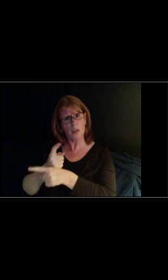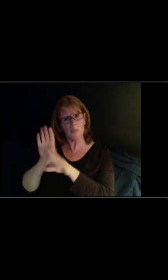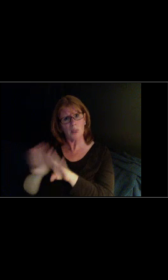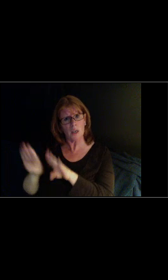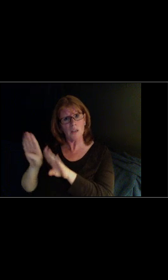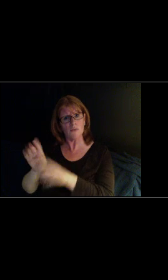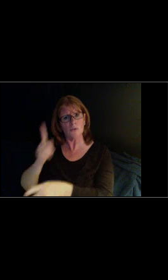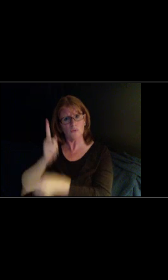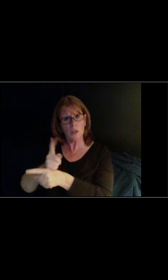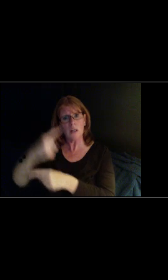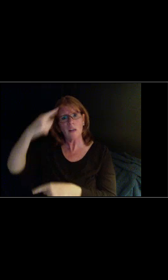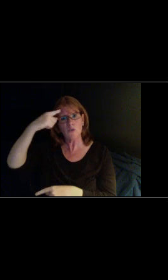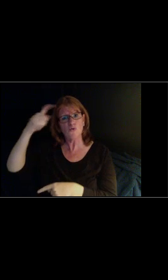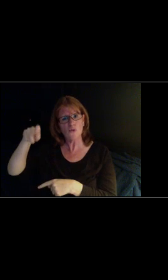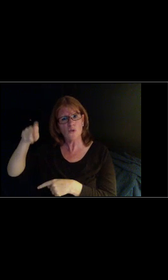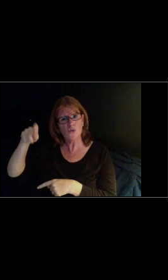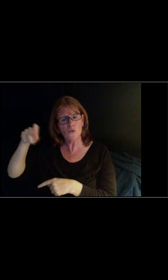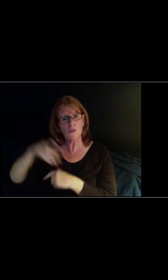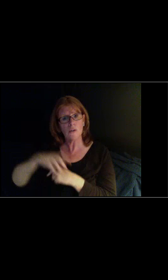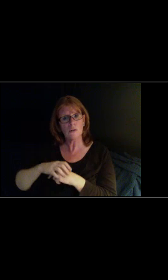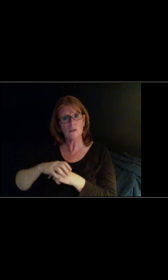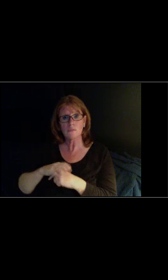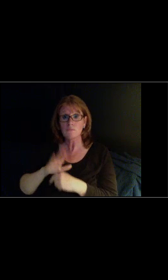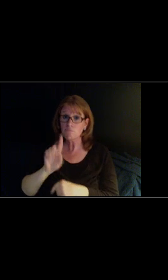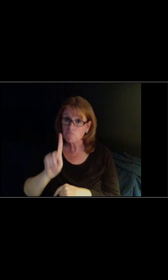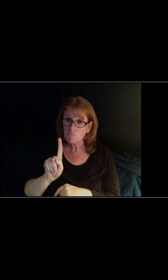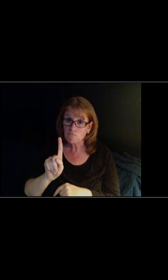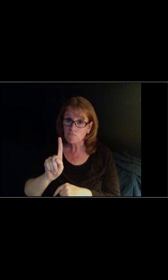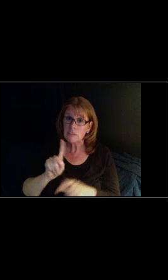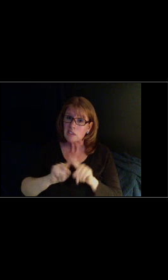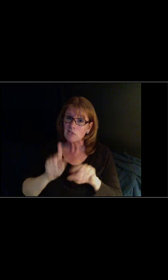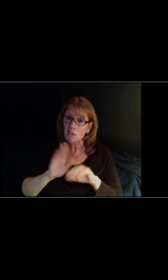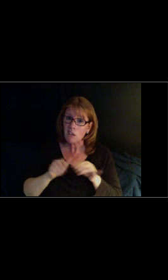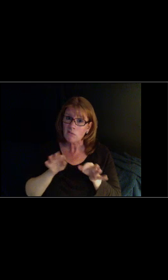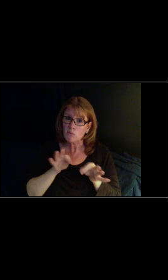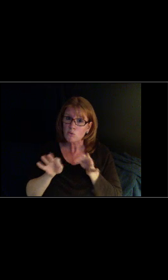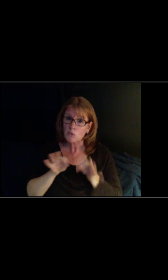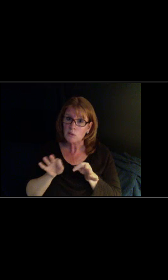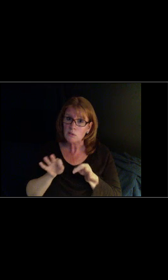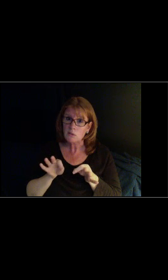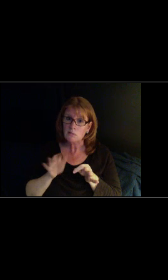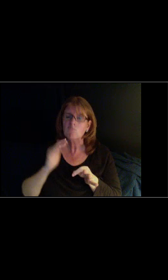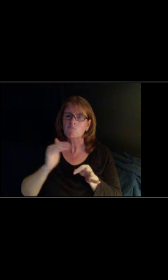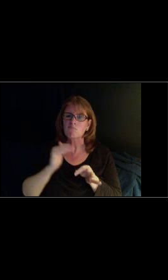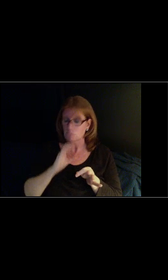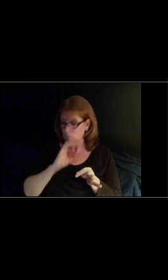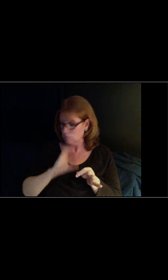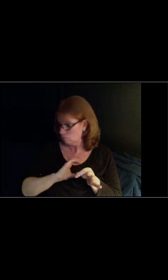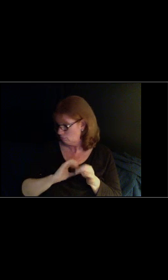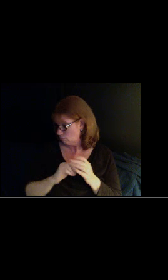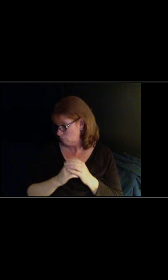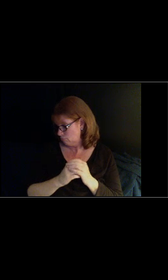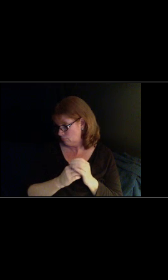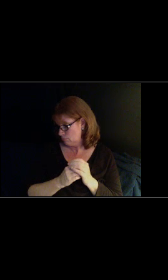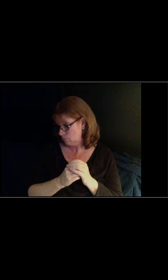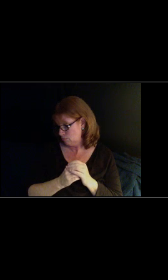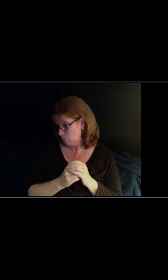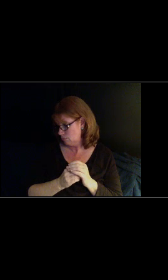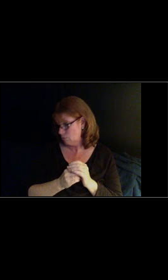Normative ethics focus on the ought-tos, that these particular individuals should